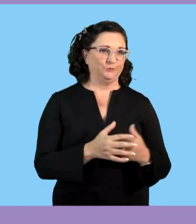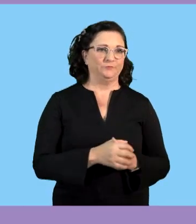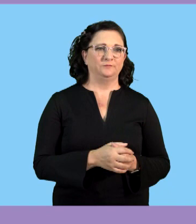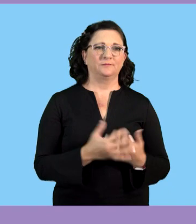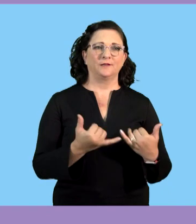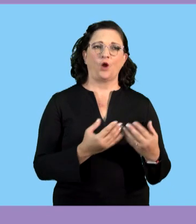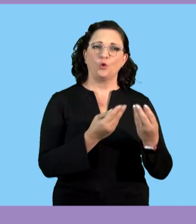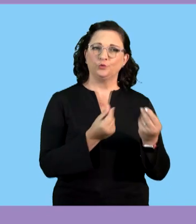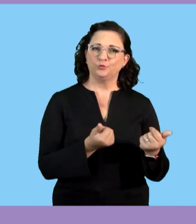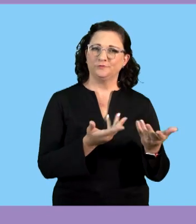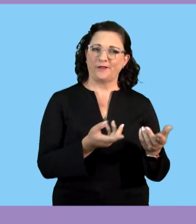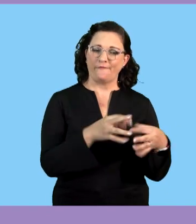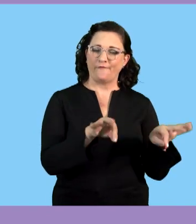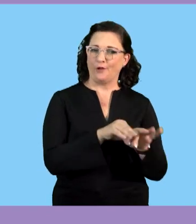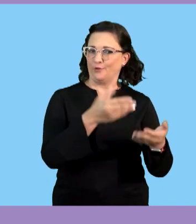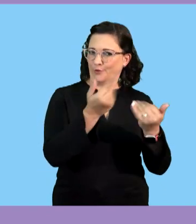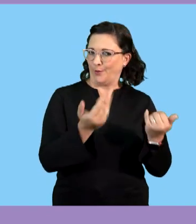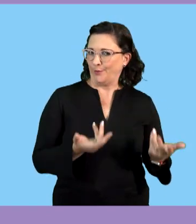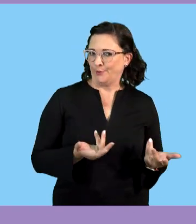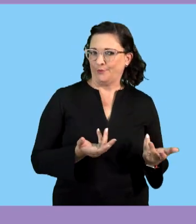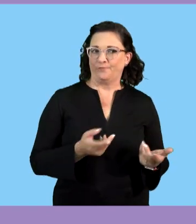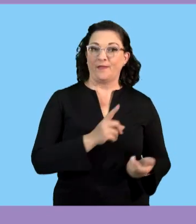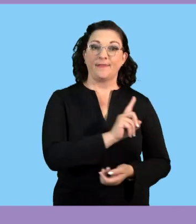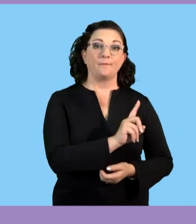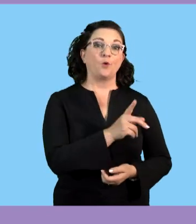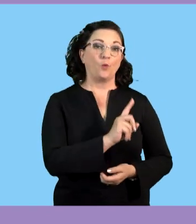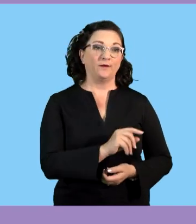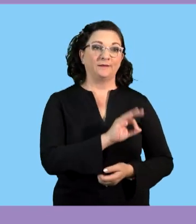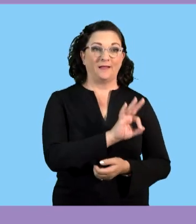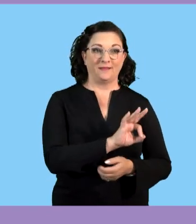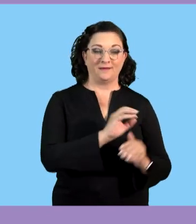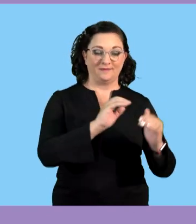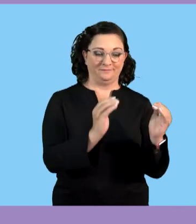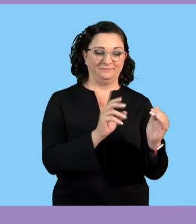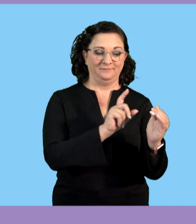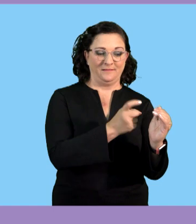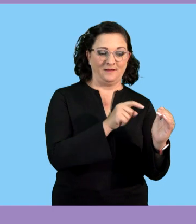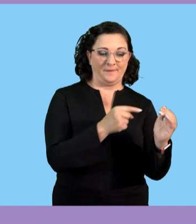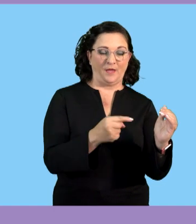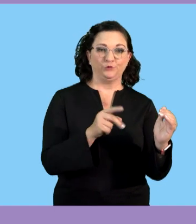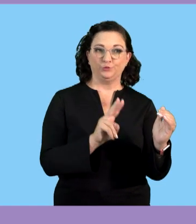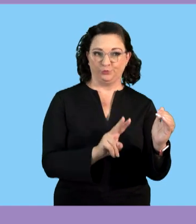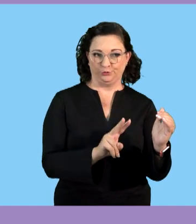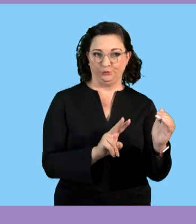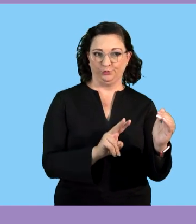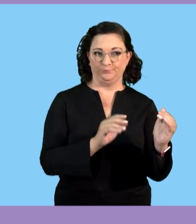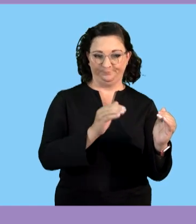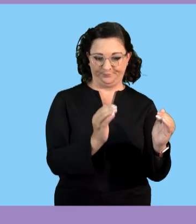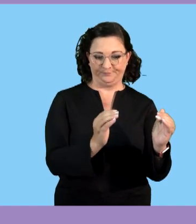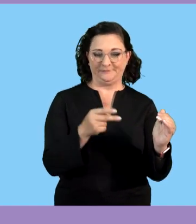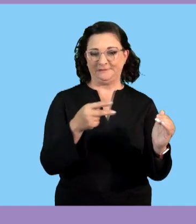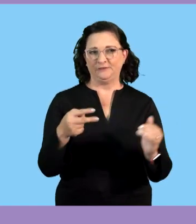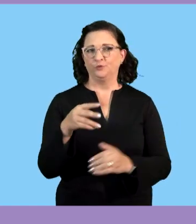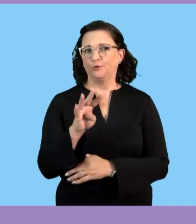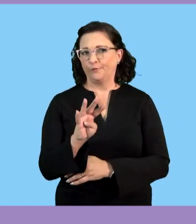can solve for the following unknown values. So for number 1, there we have 3 and in brackets x minus 2, close bracket,